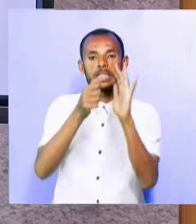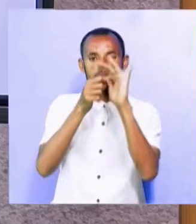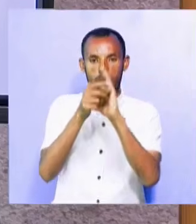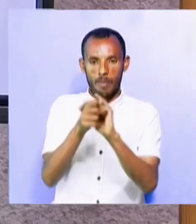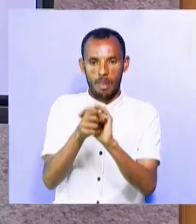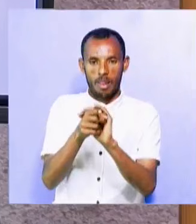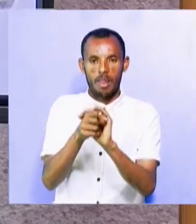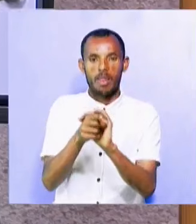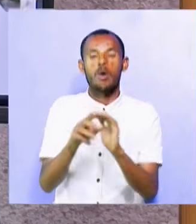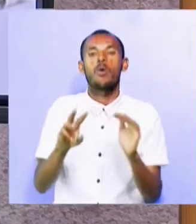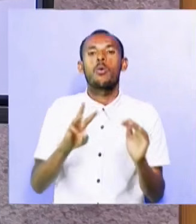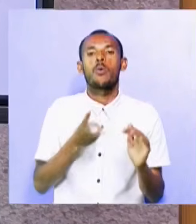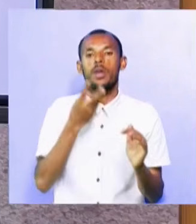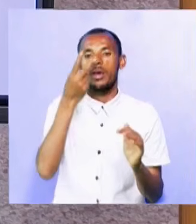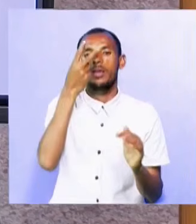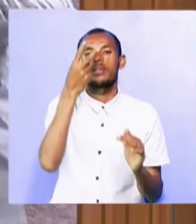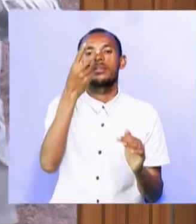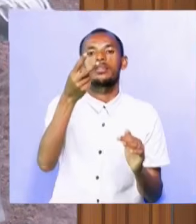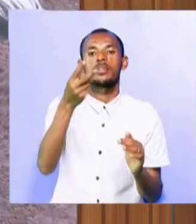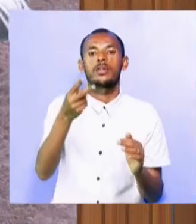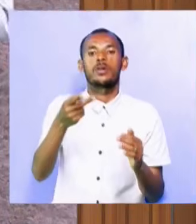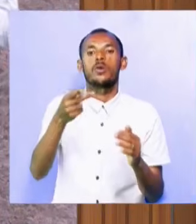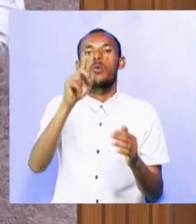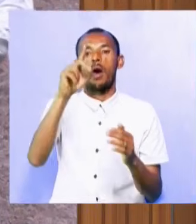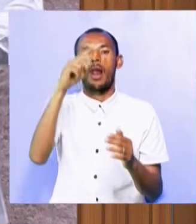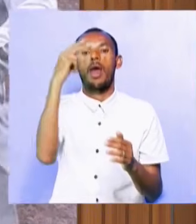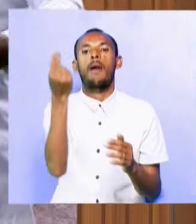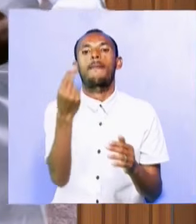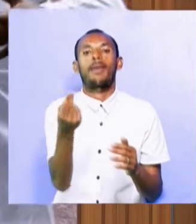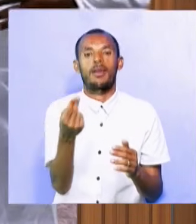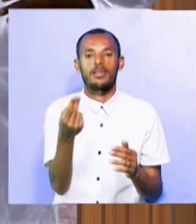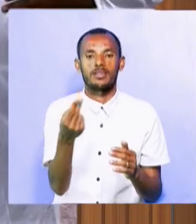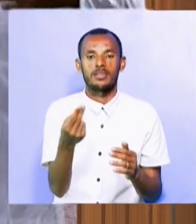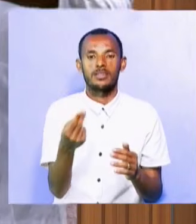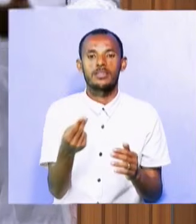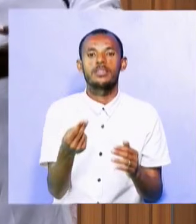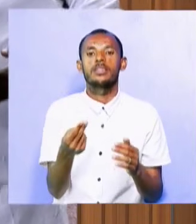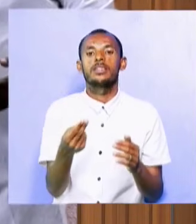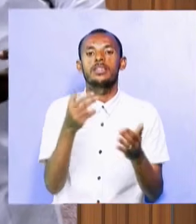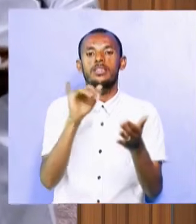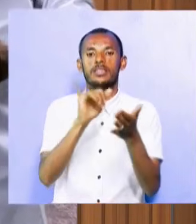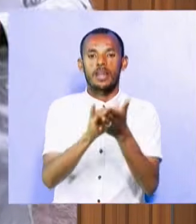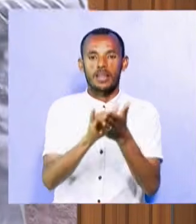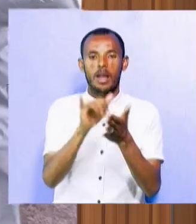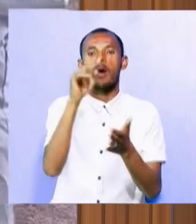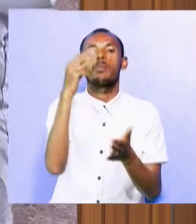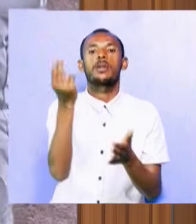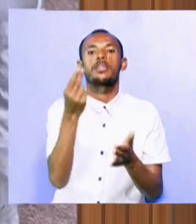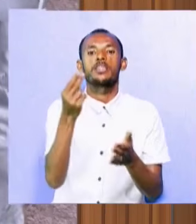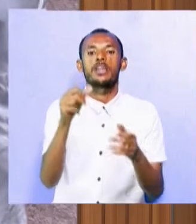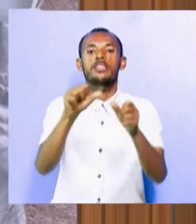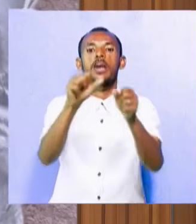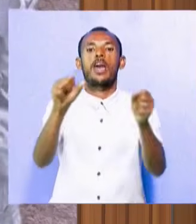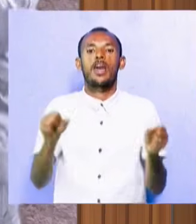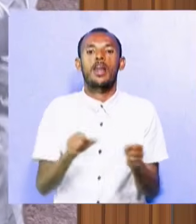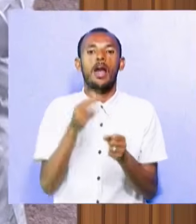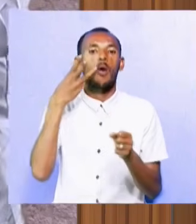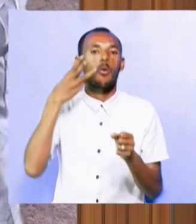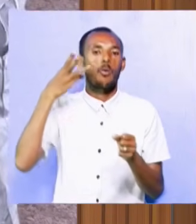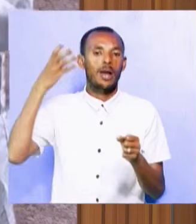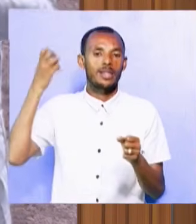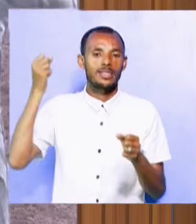example, we've seen one application. In that application, the area was